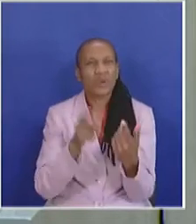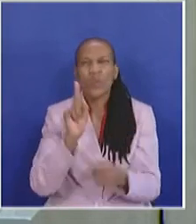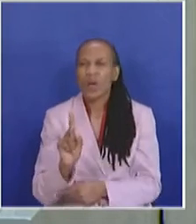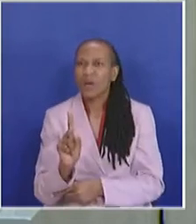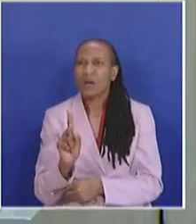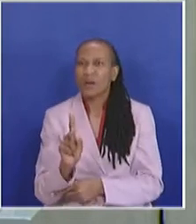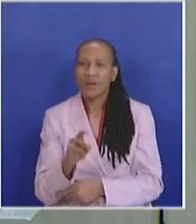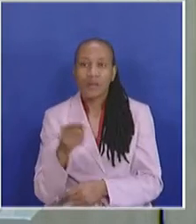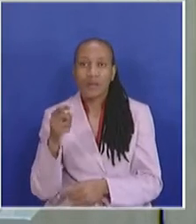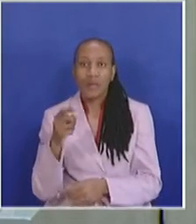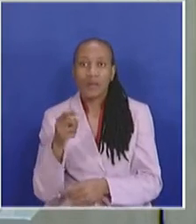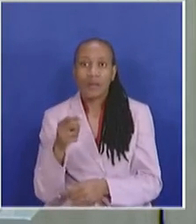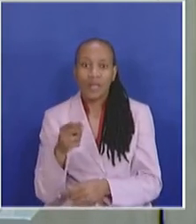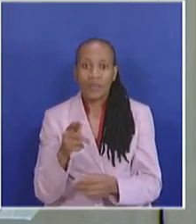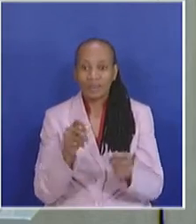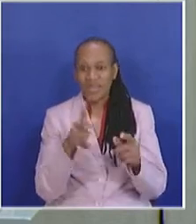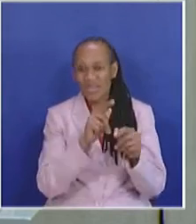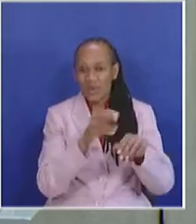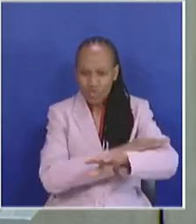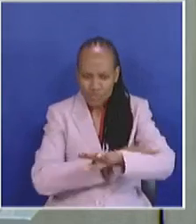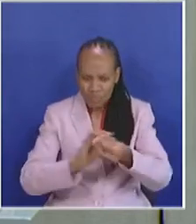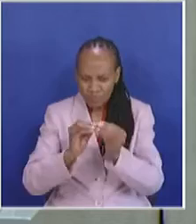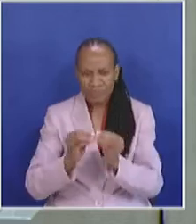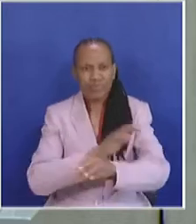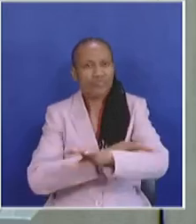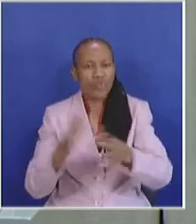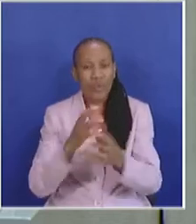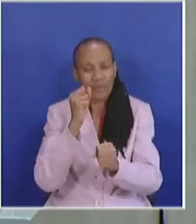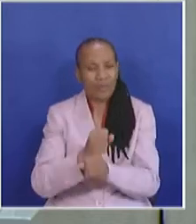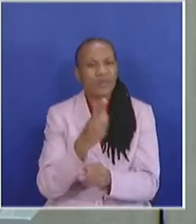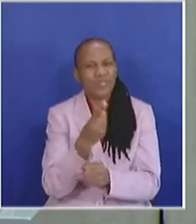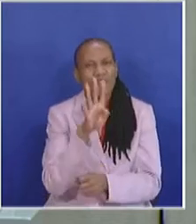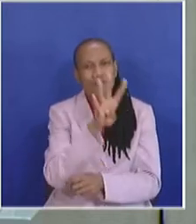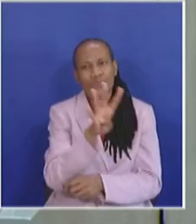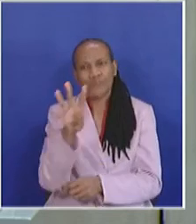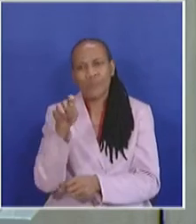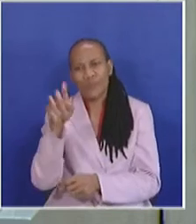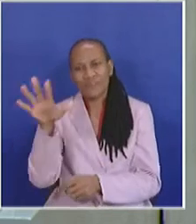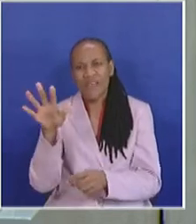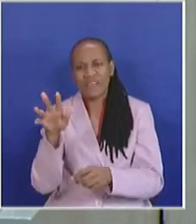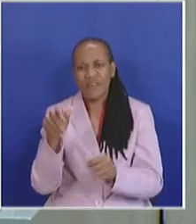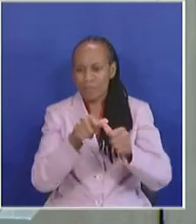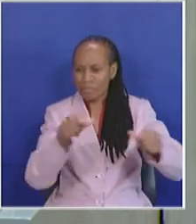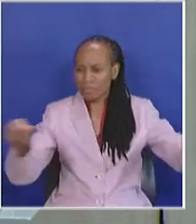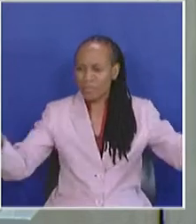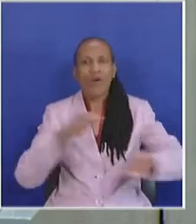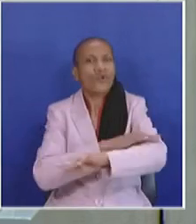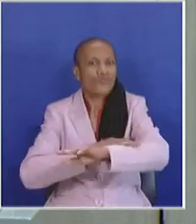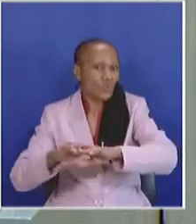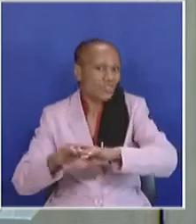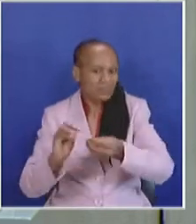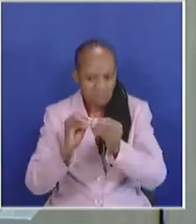what the minister was talking about, the kilometers of roads in Gauteng. There's been 44.5 kilometers of roads that have